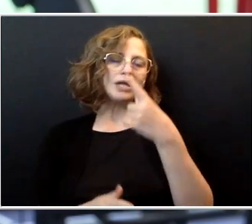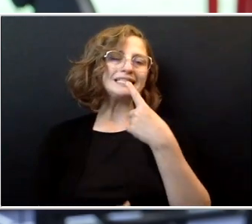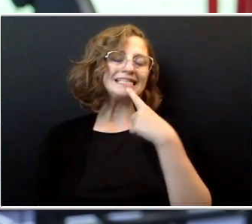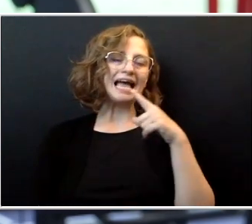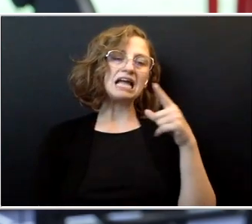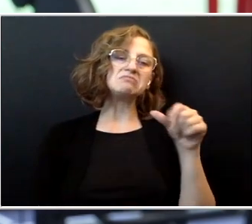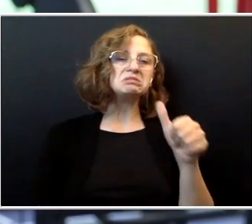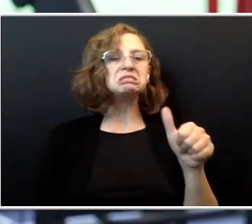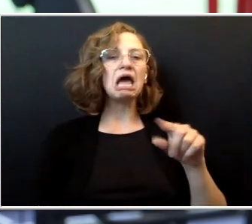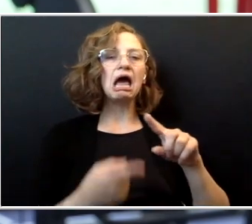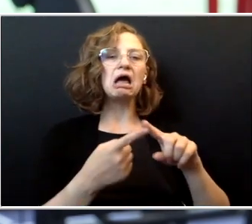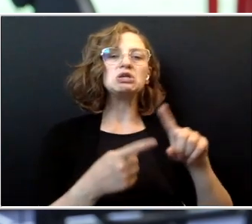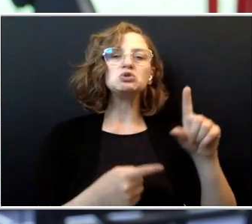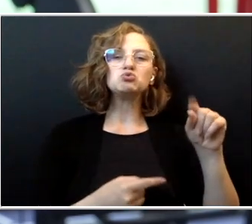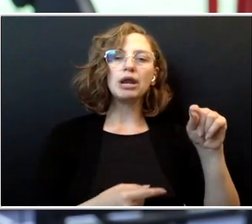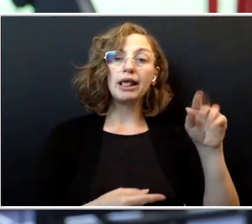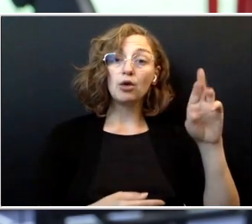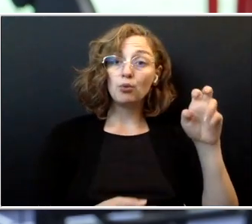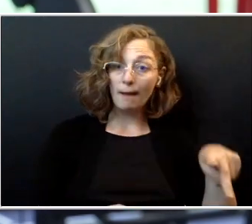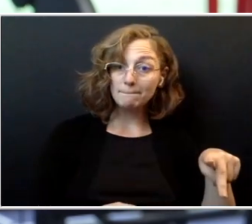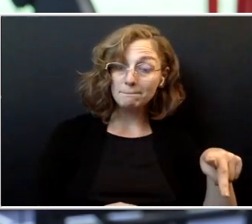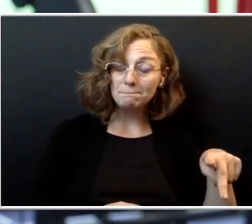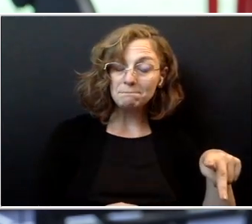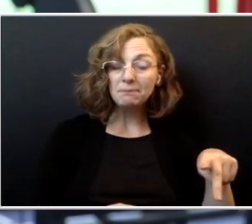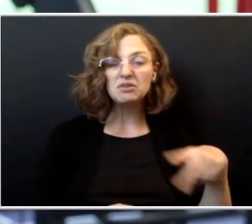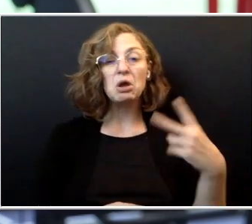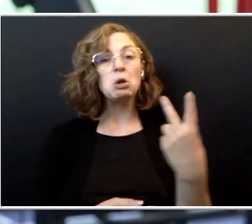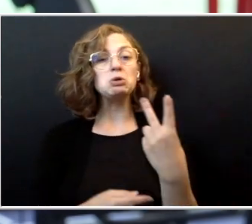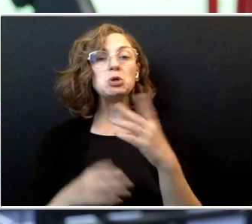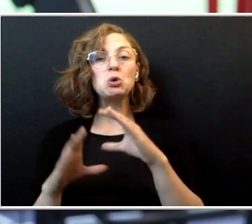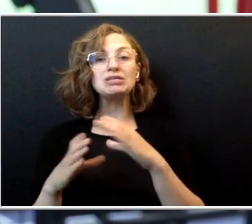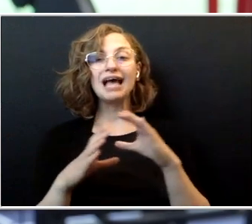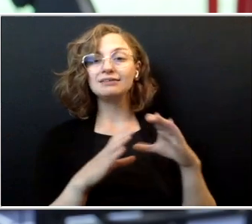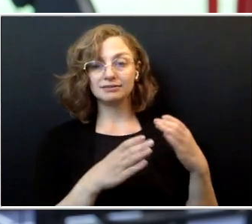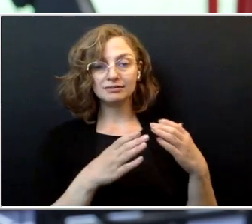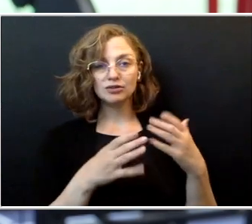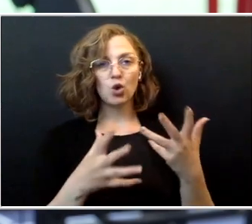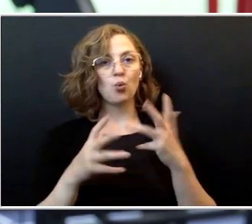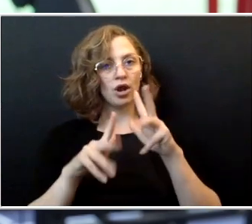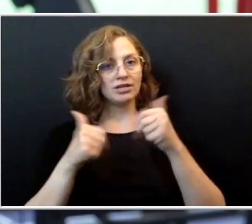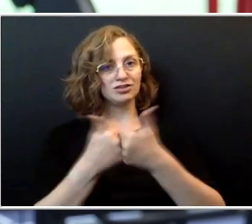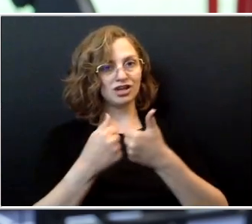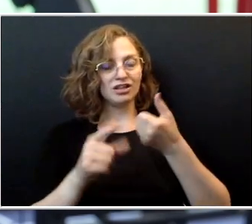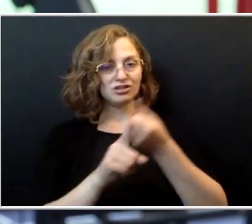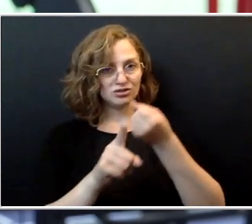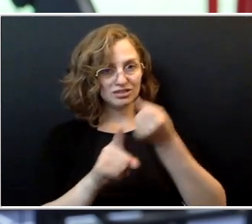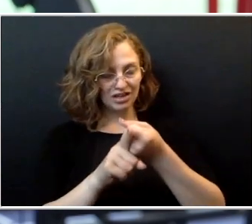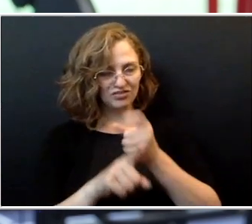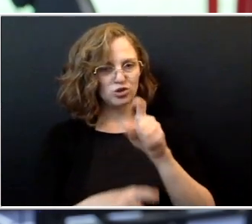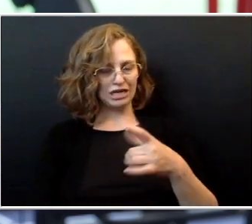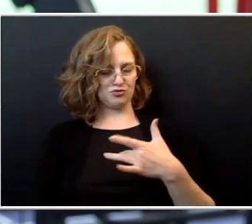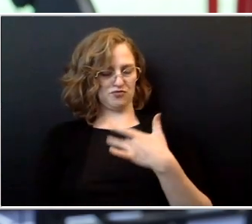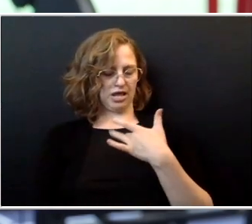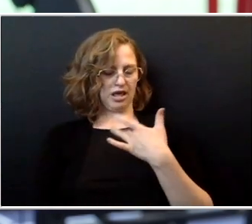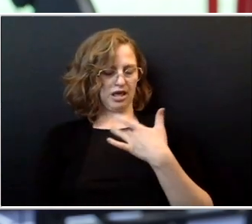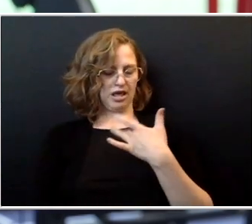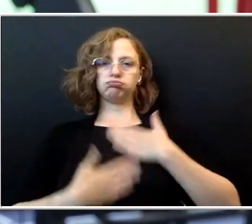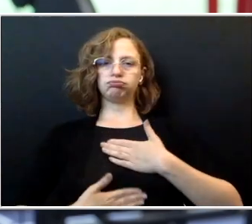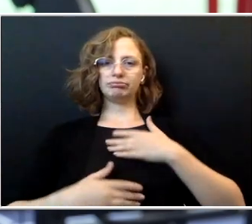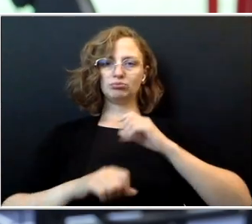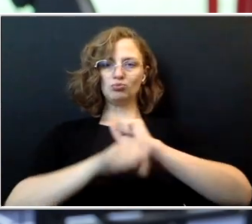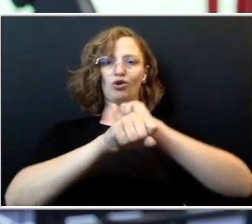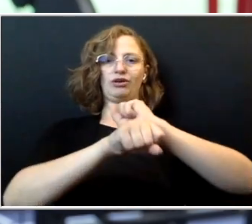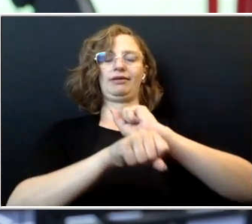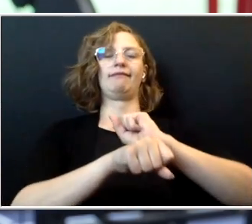you want to make sure that you feel challenged. You want to do enough sets and reps that you feel yourself working. But that's going to be a little bit different for everybody, and